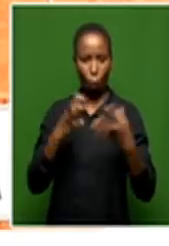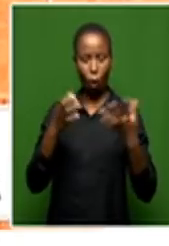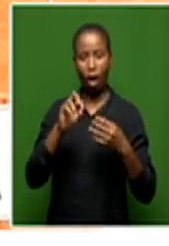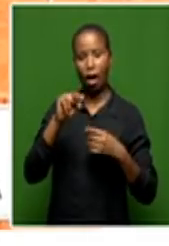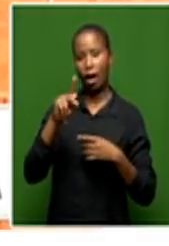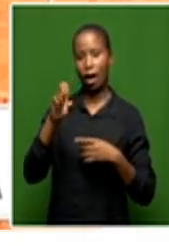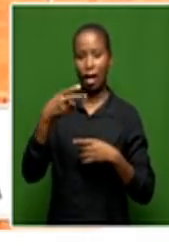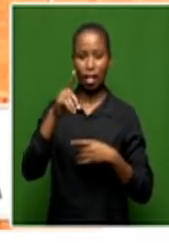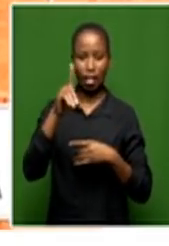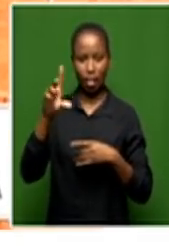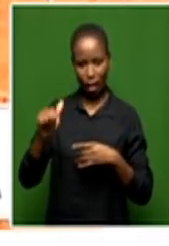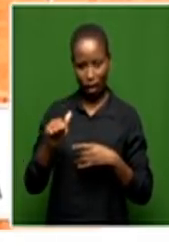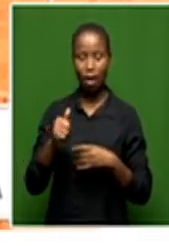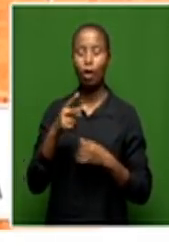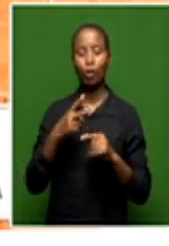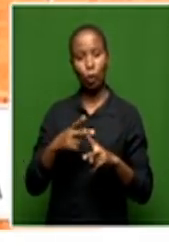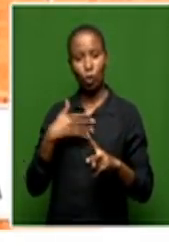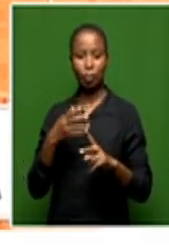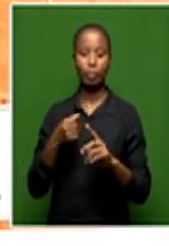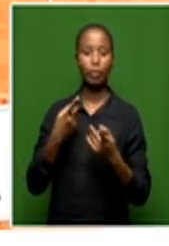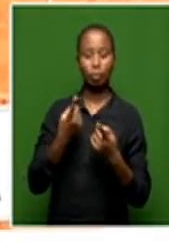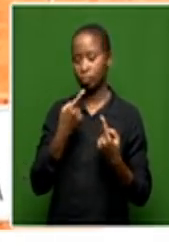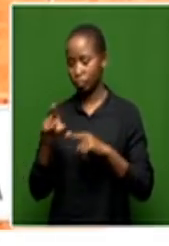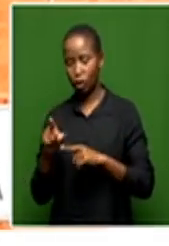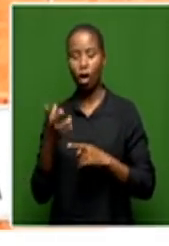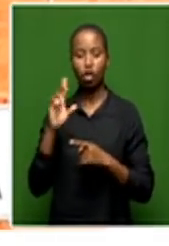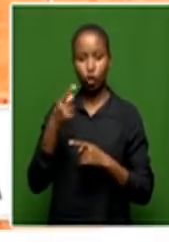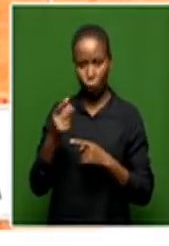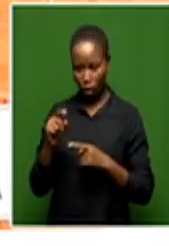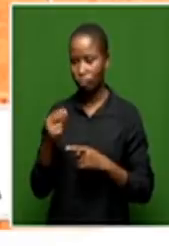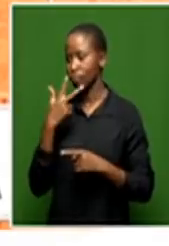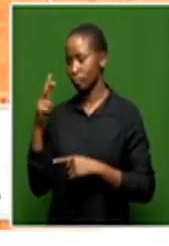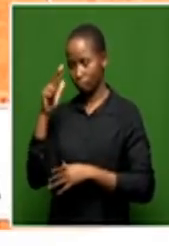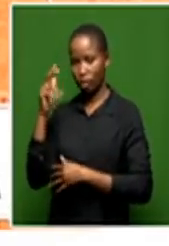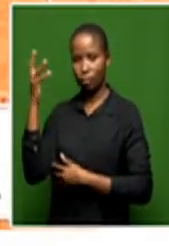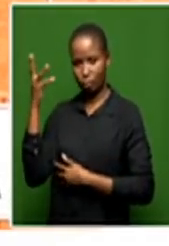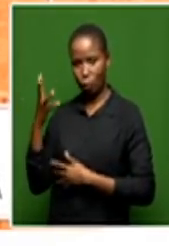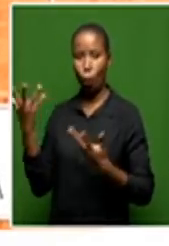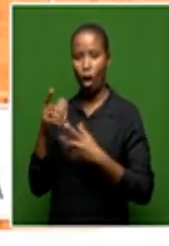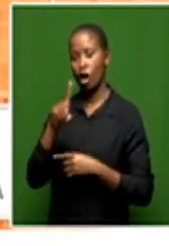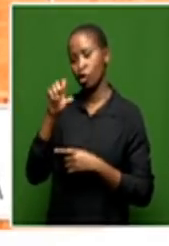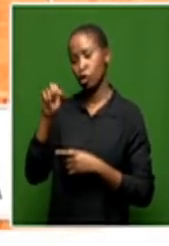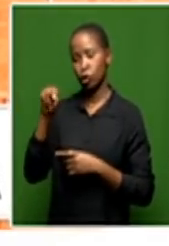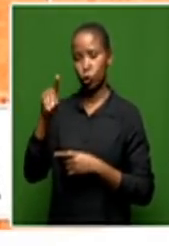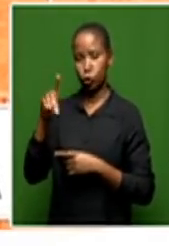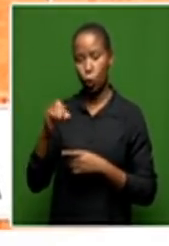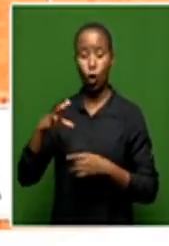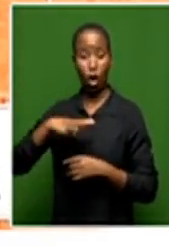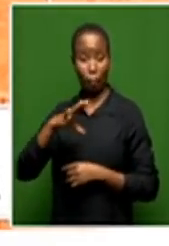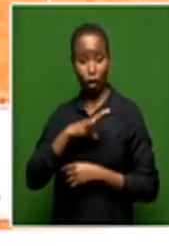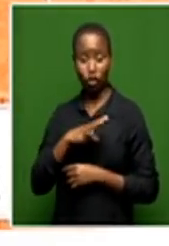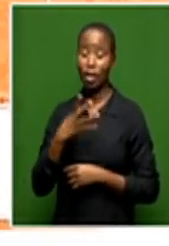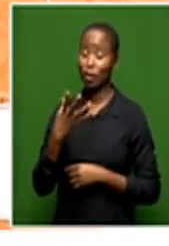with regards to fighting against him going to testify at the Zondo Commission. So the former president really has been